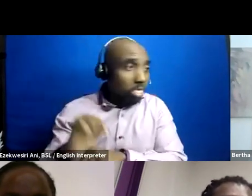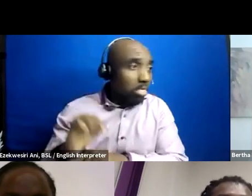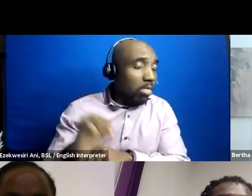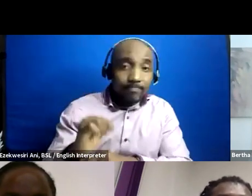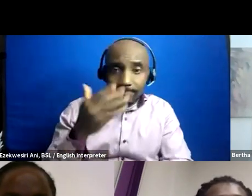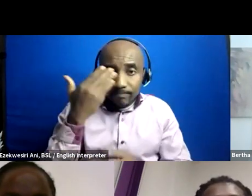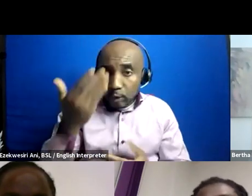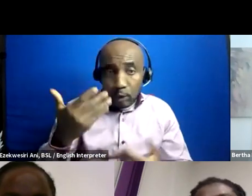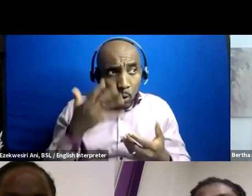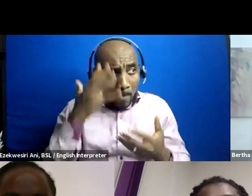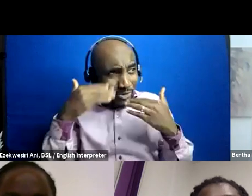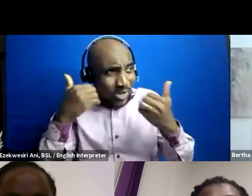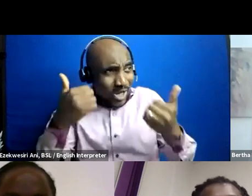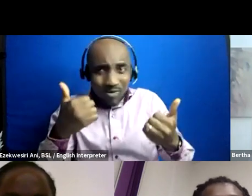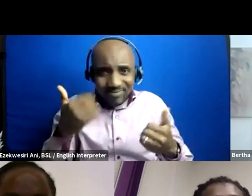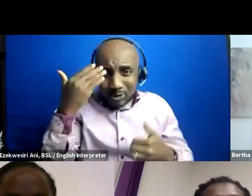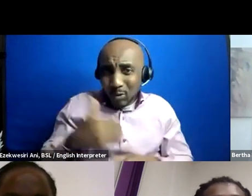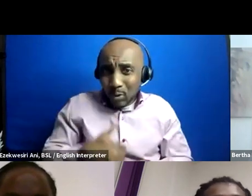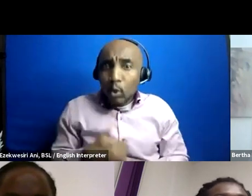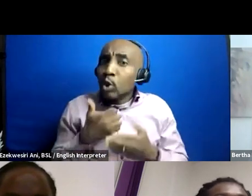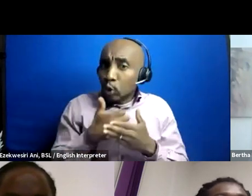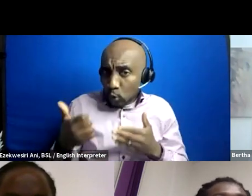certain people with mental health. And what tends to happen is